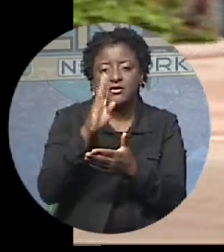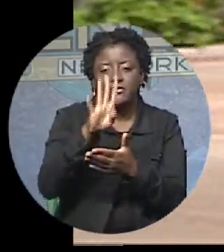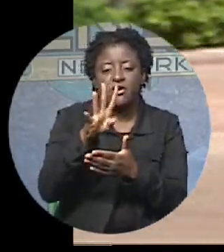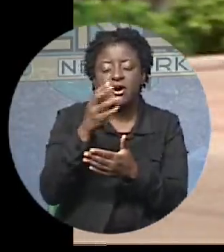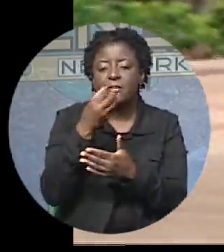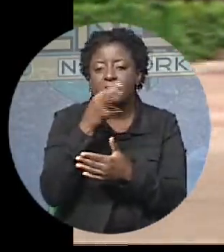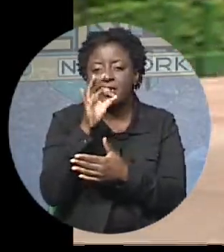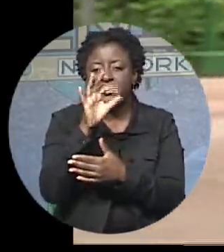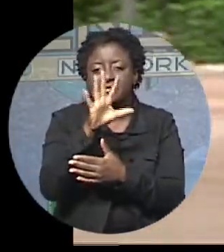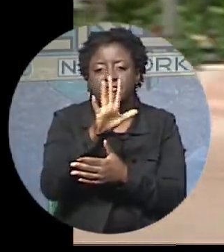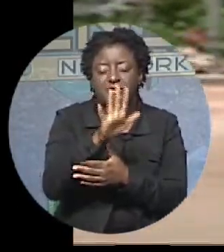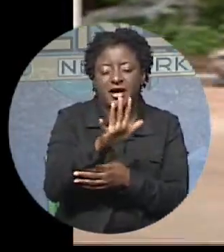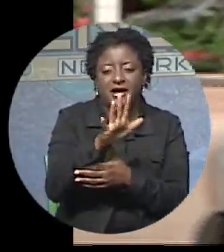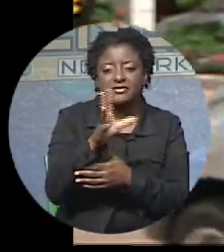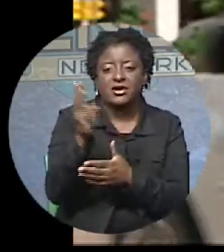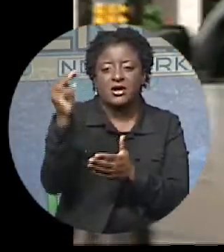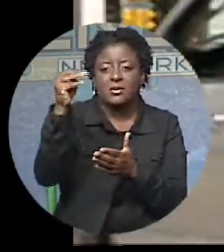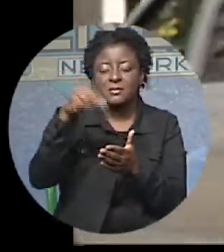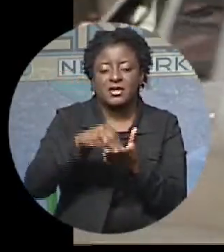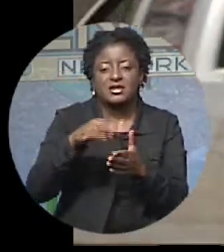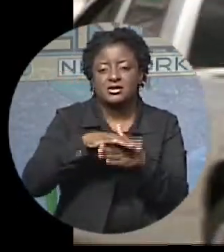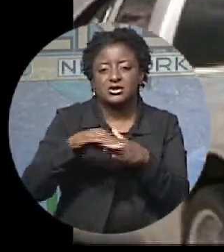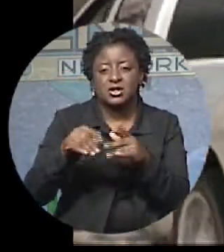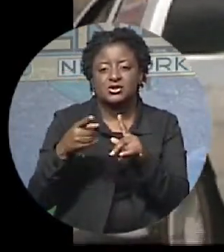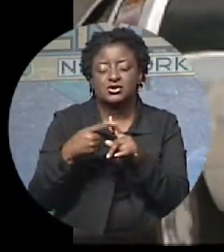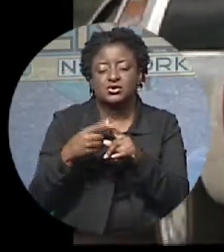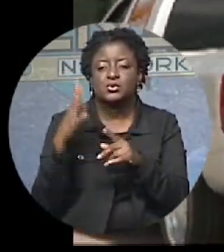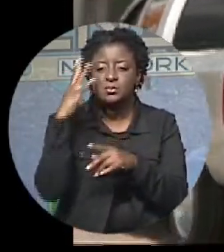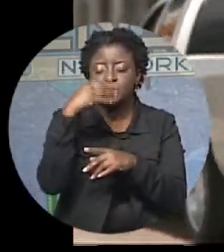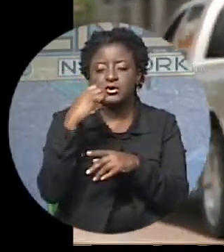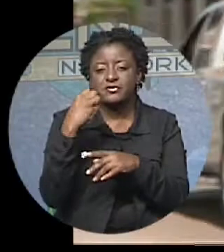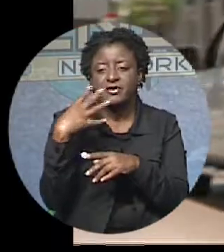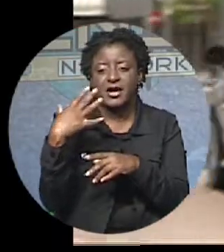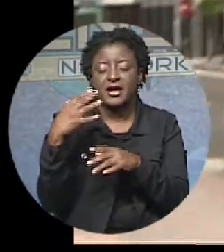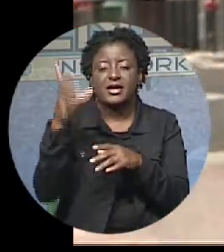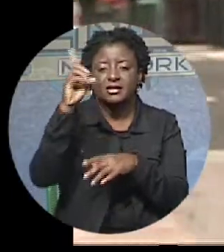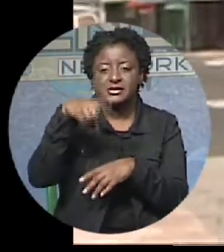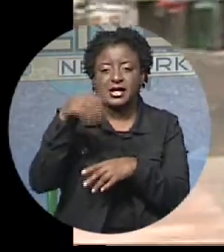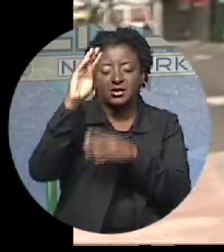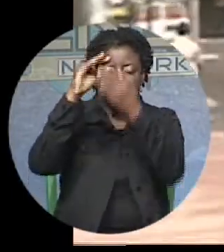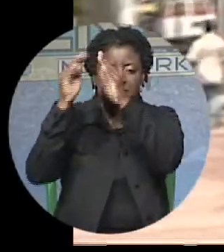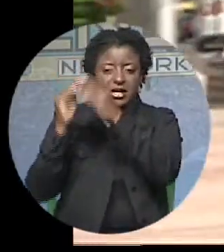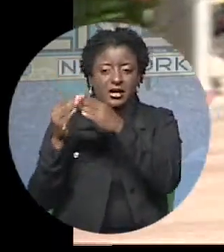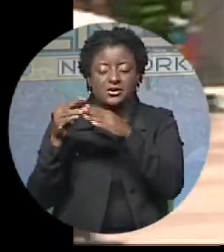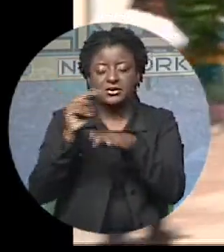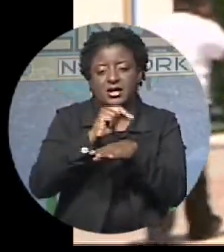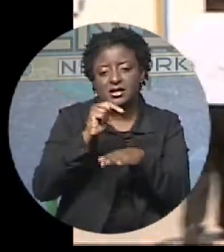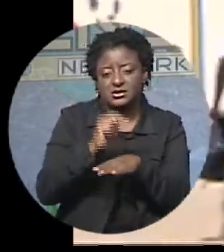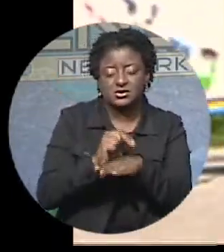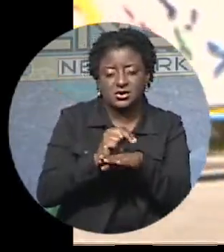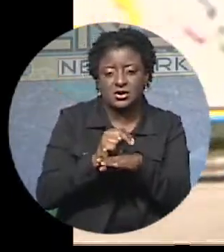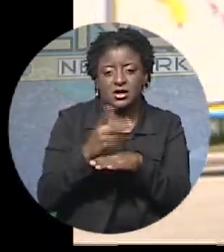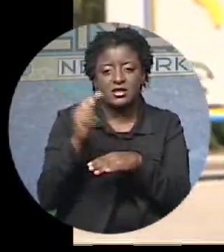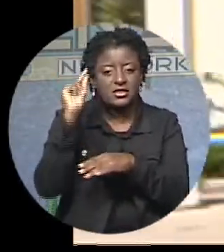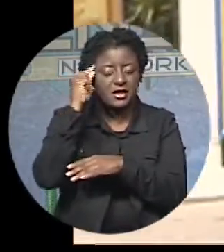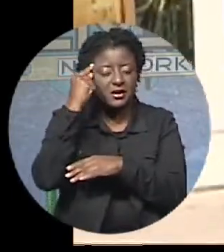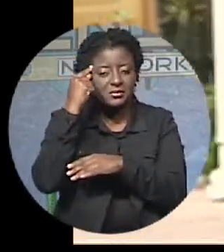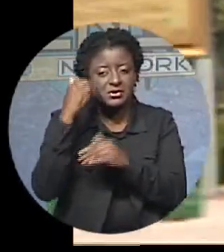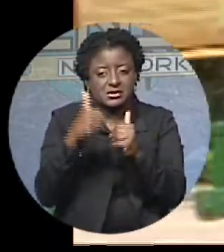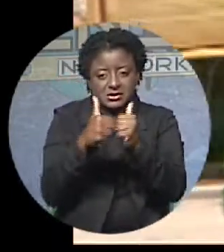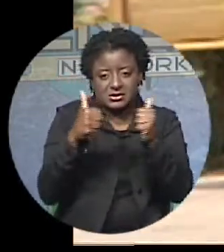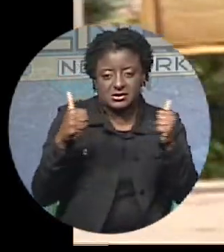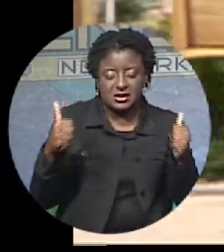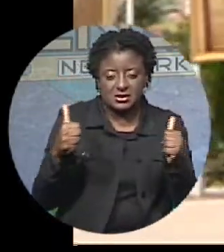Bay Street and historic downtown Nassau. Prime Minister Perry Christie says to assist in this venture, the government has extended the